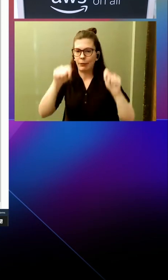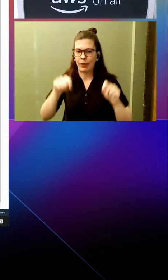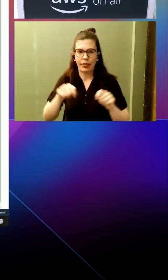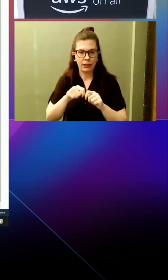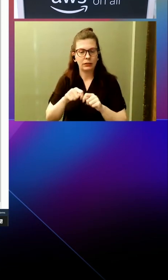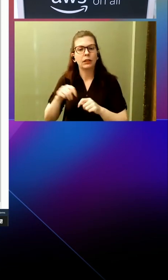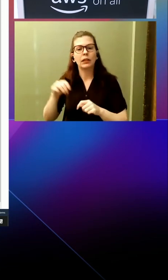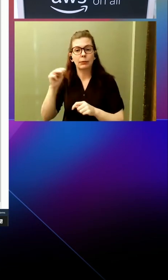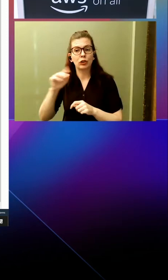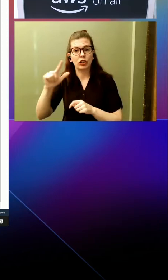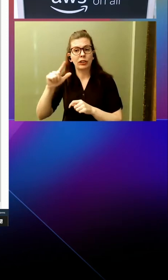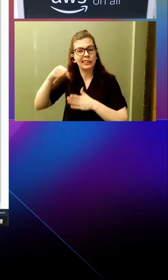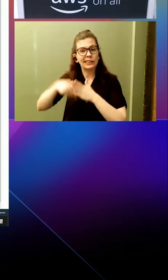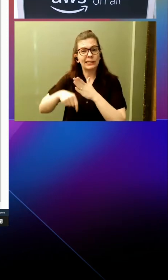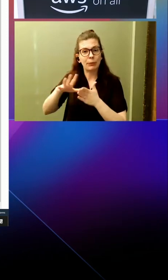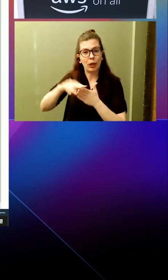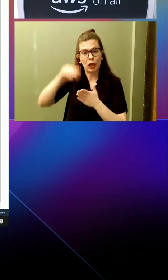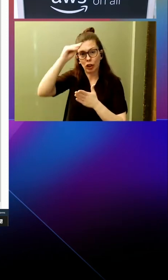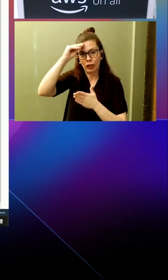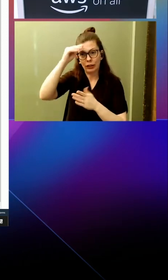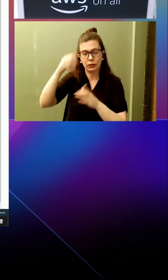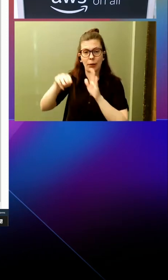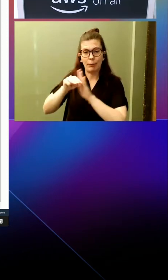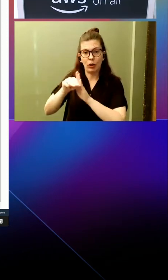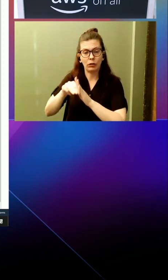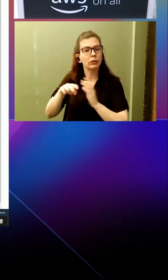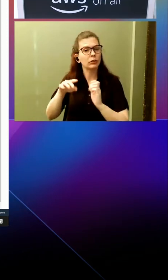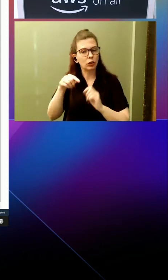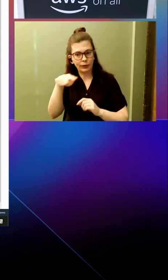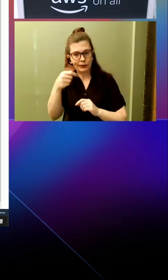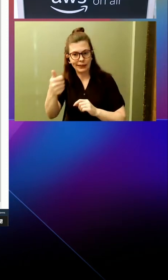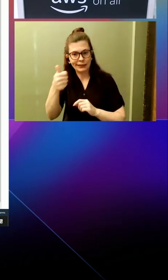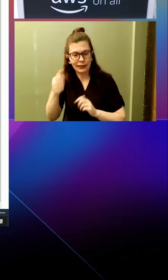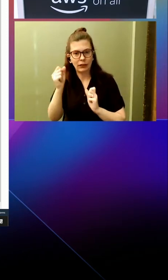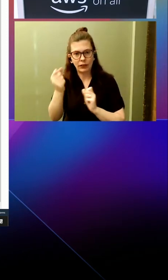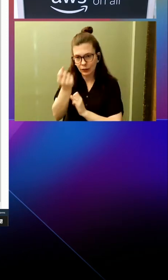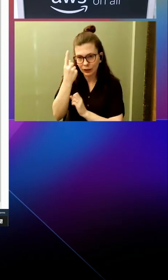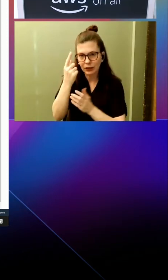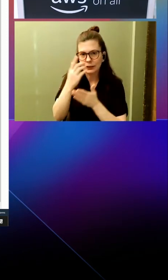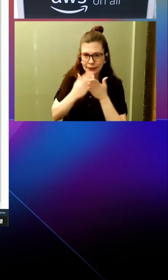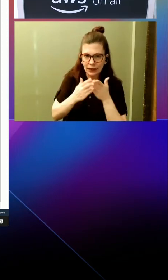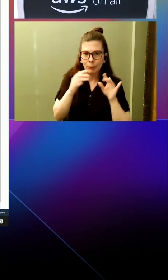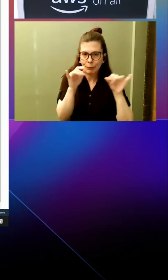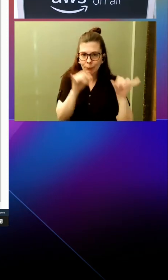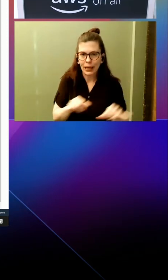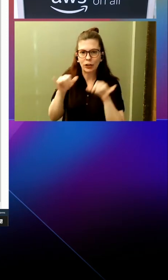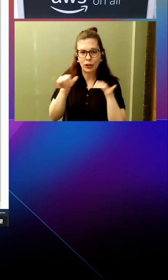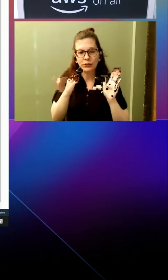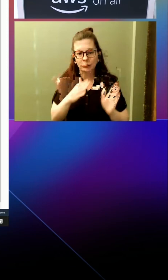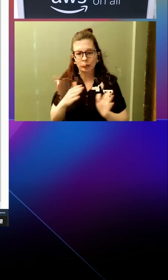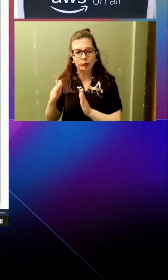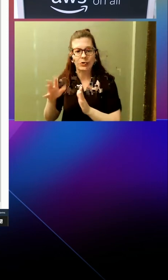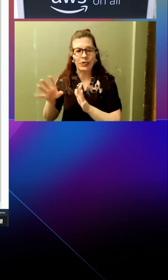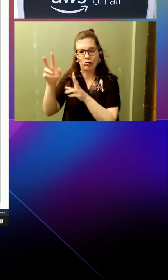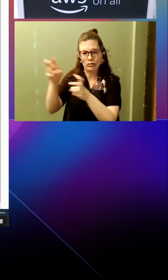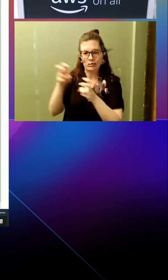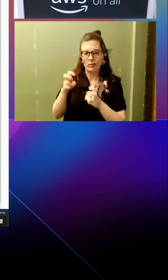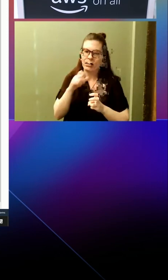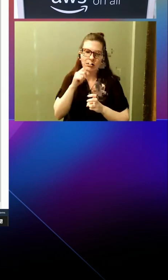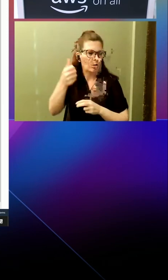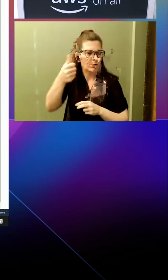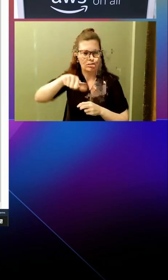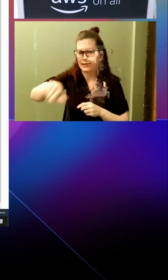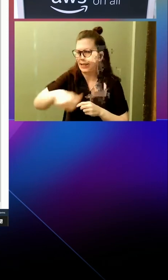learning model, so it's able to understand certain patterns and able to extract. It doesn't reject any documents that are sent